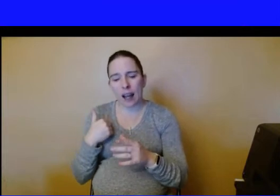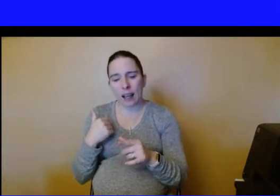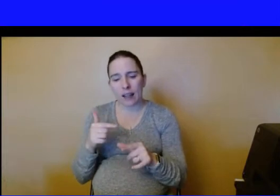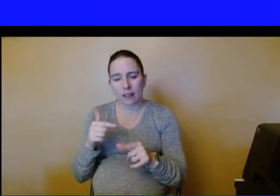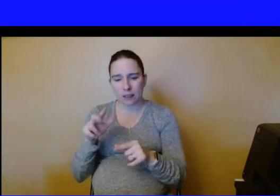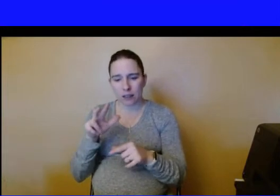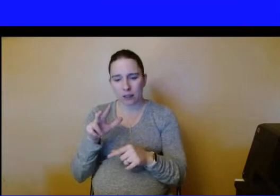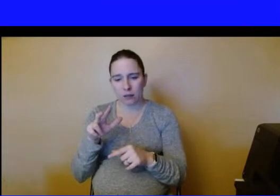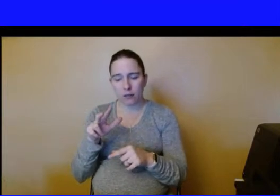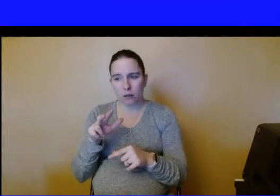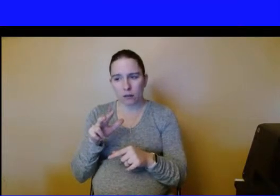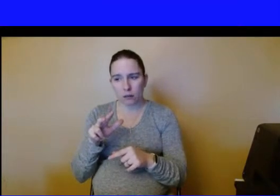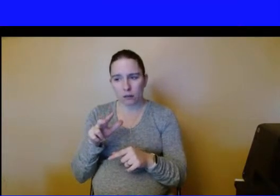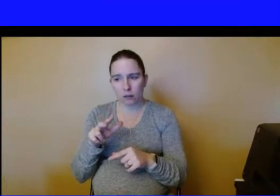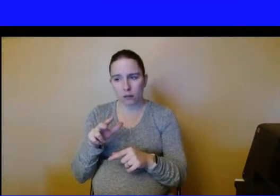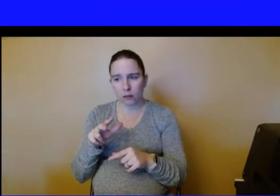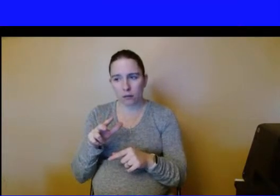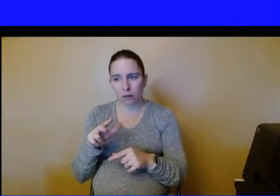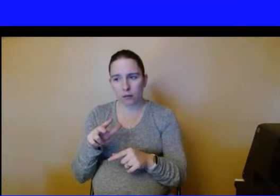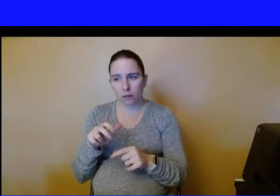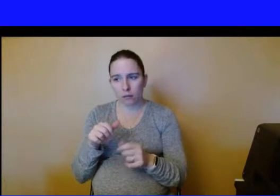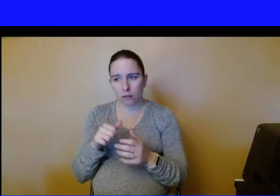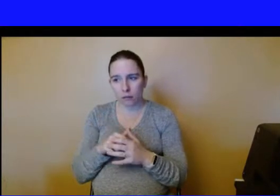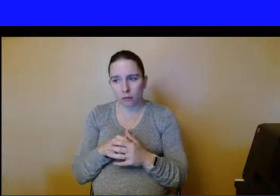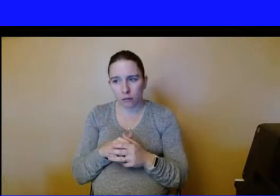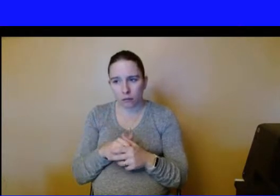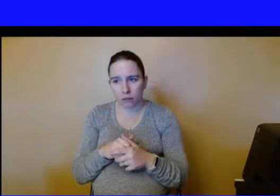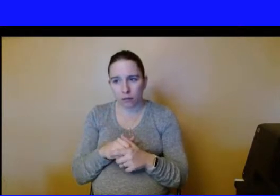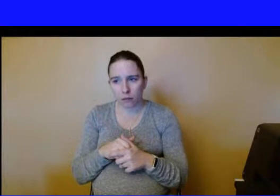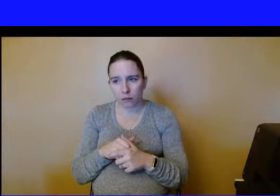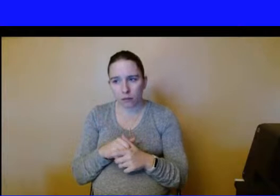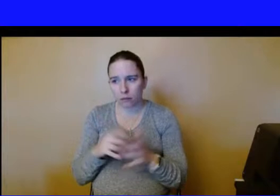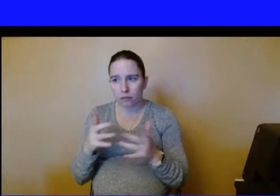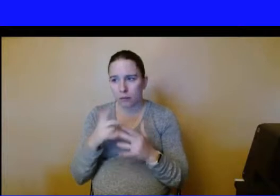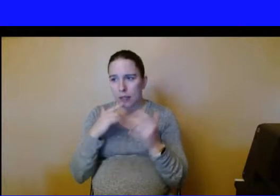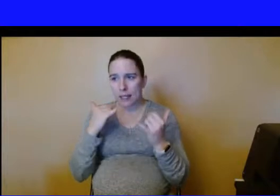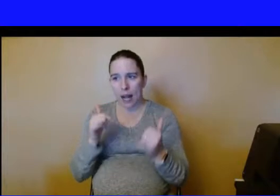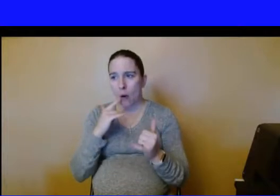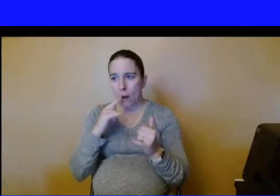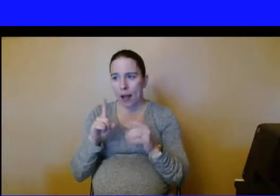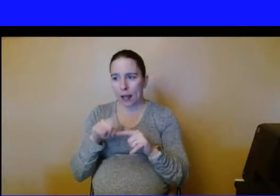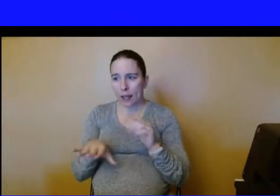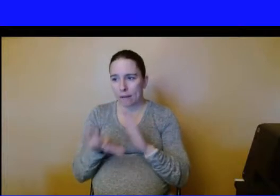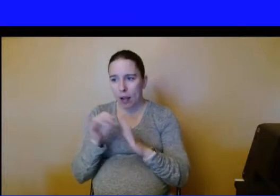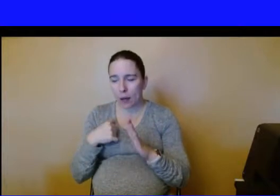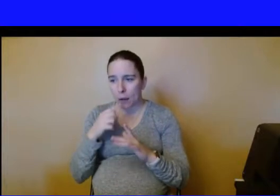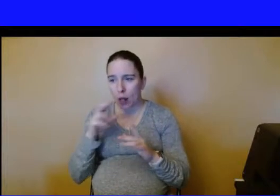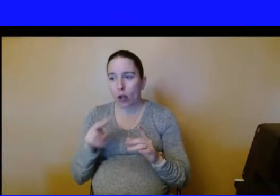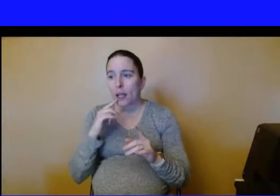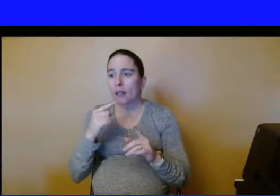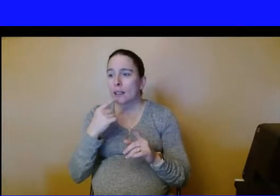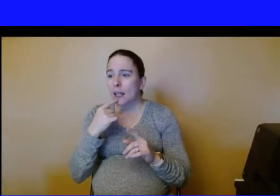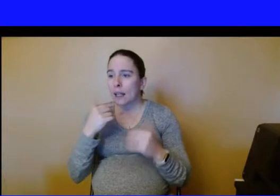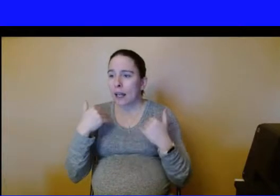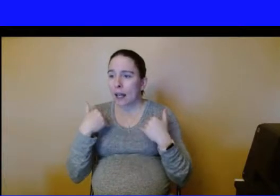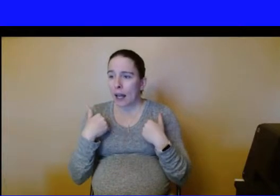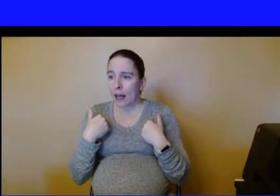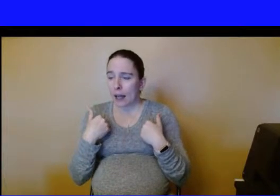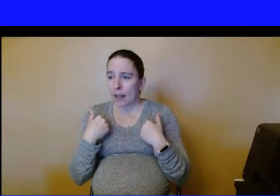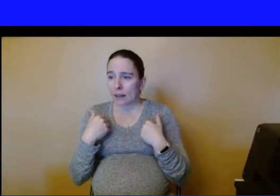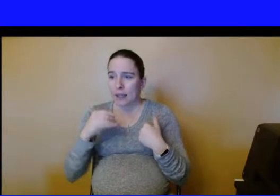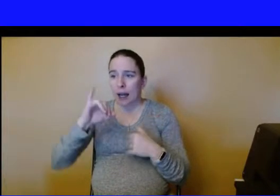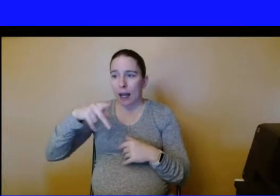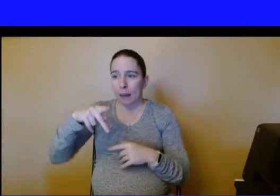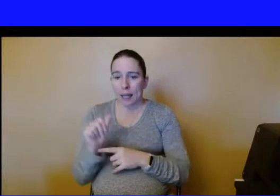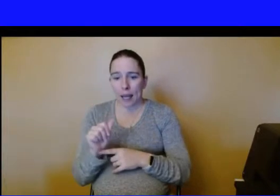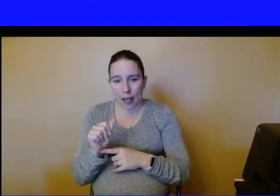is a umbrella organization that has those 3 components. Right. Yes. But are all 3